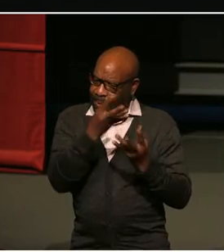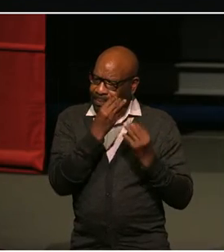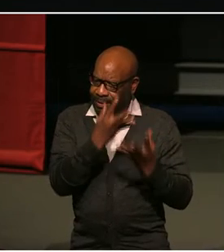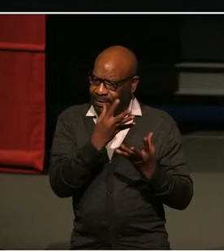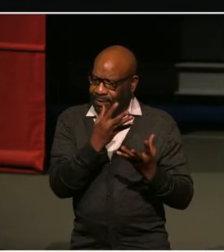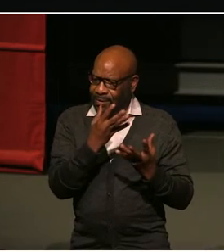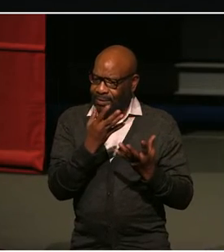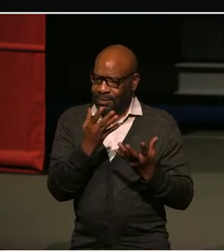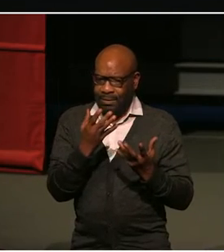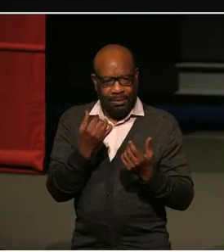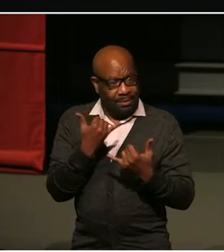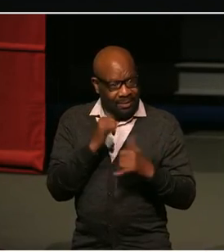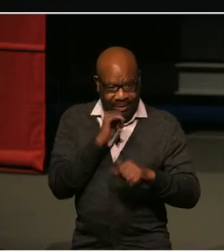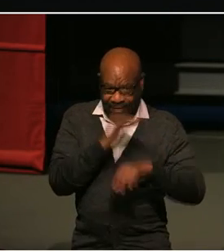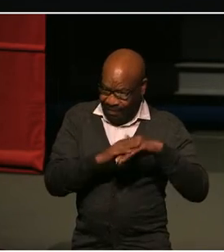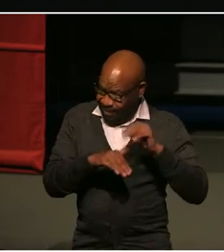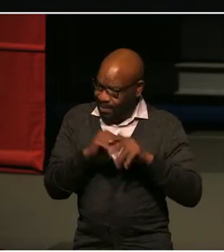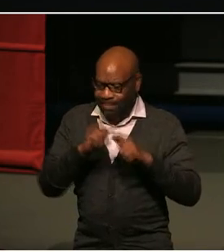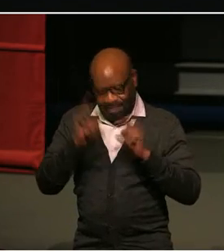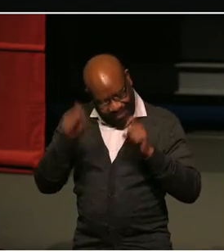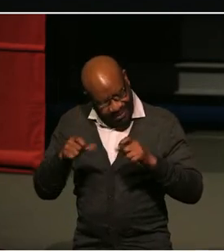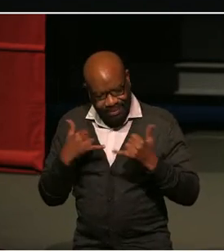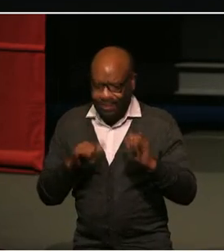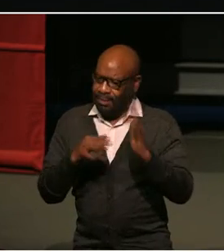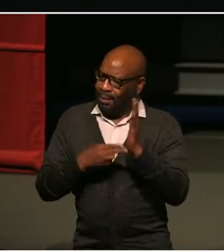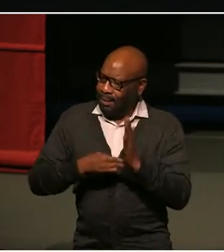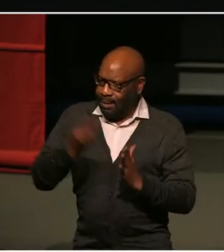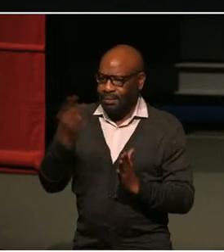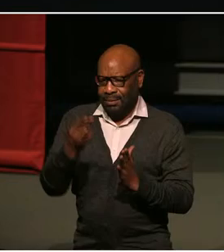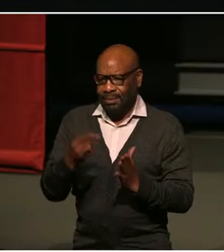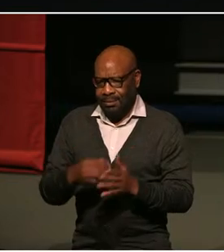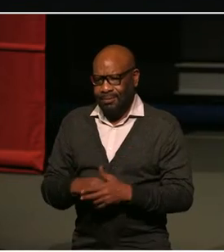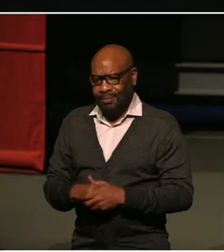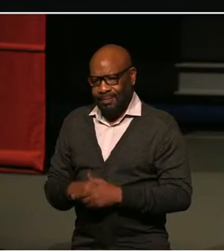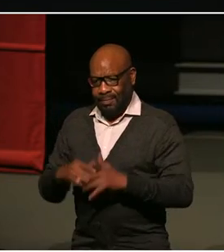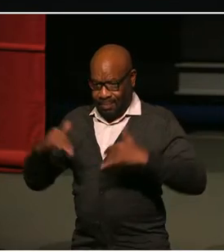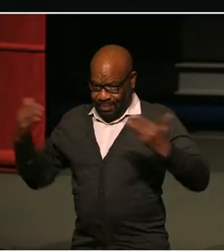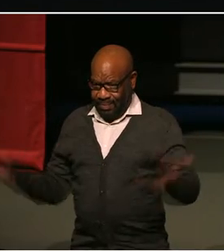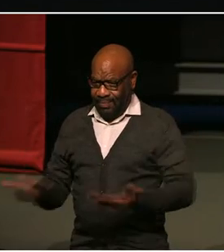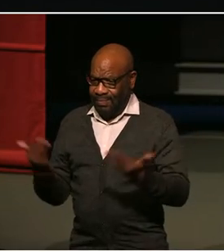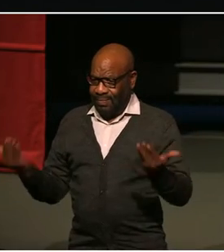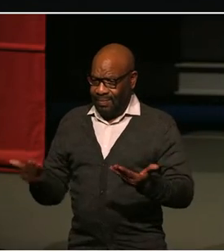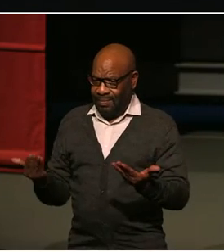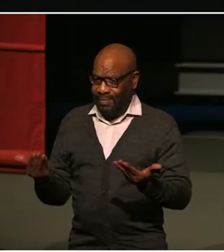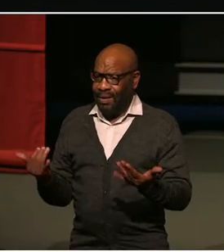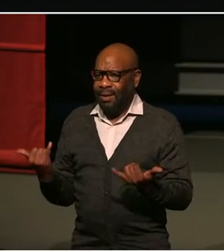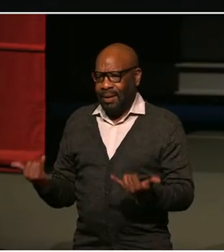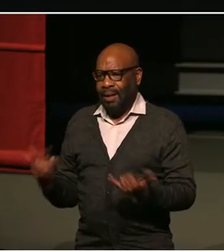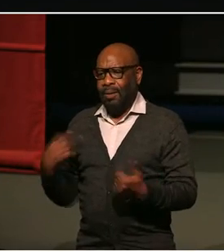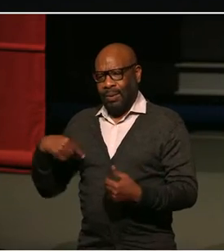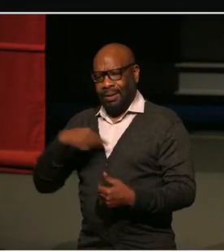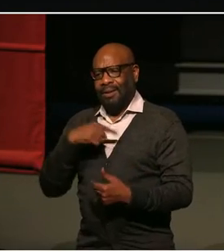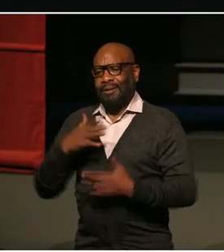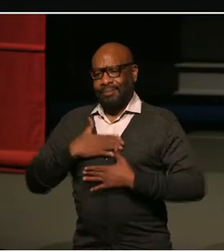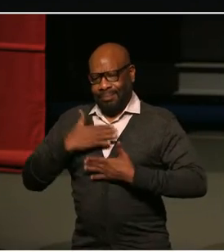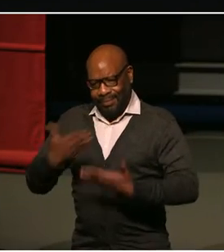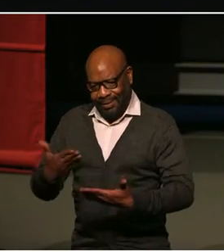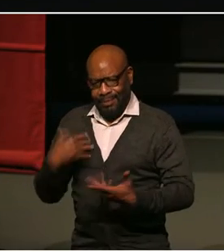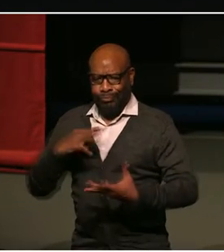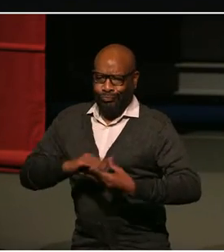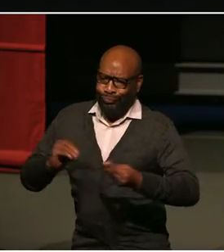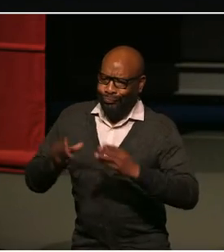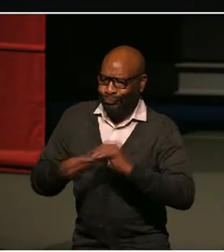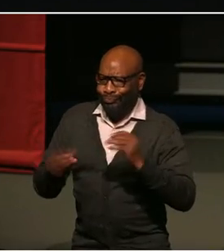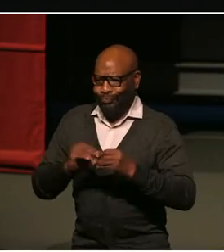Here at the Academy Museum, we are committed to telling stories that expand, challenge, and sometimes dismantle dominant narratives in